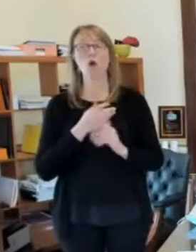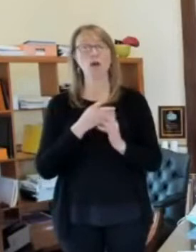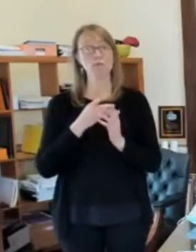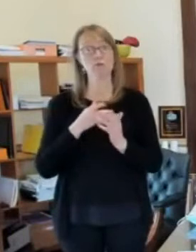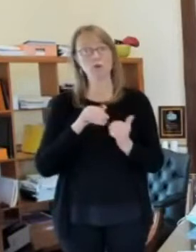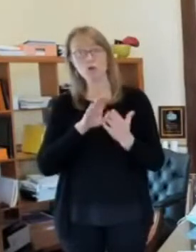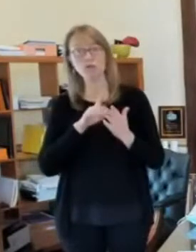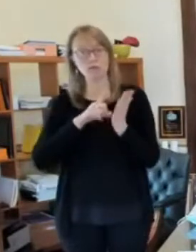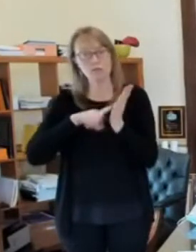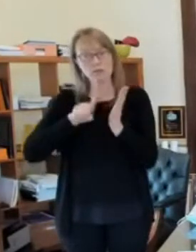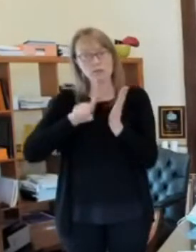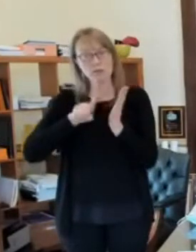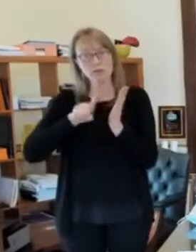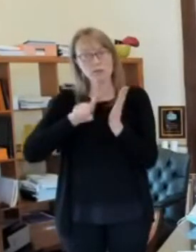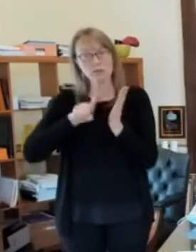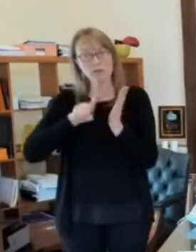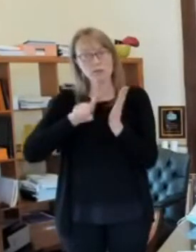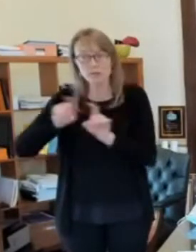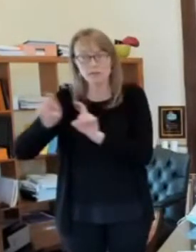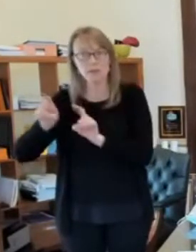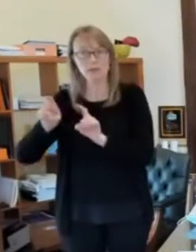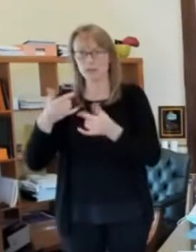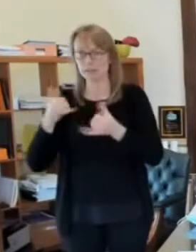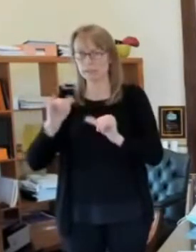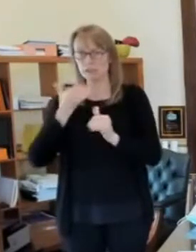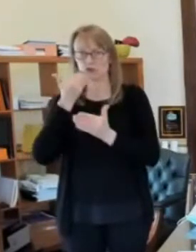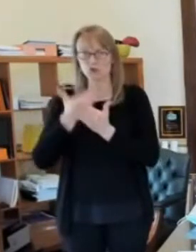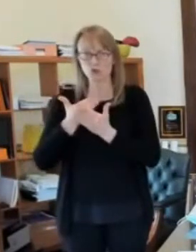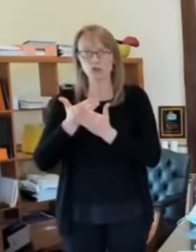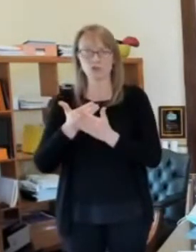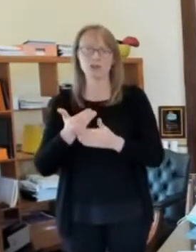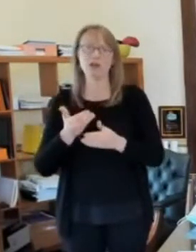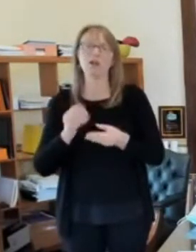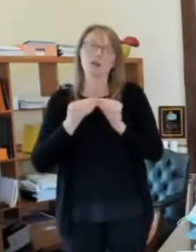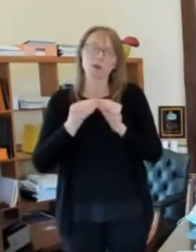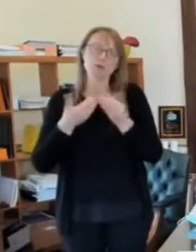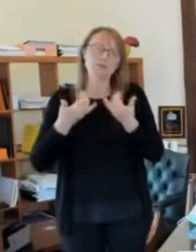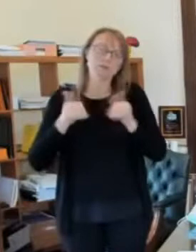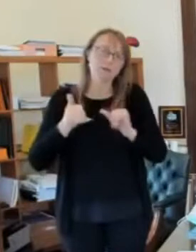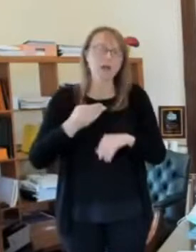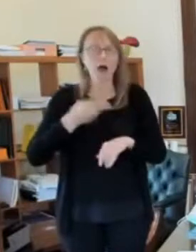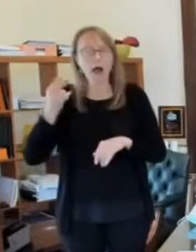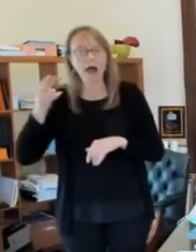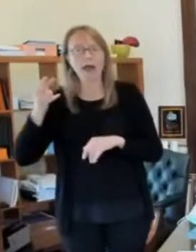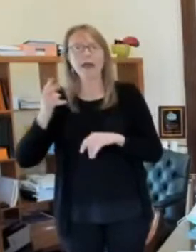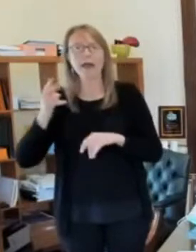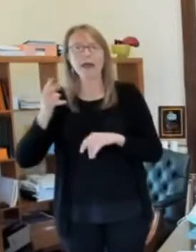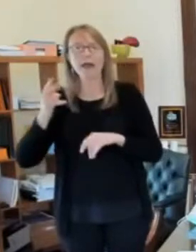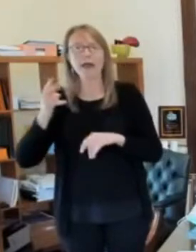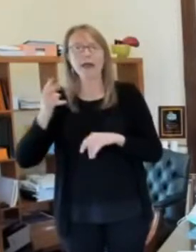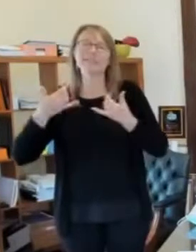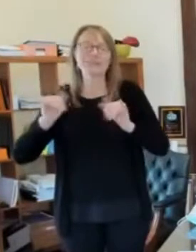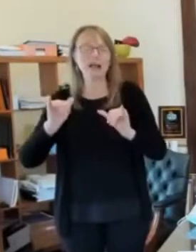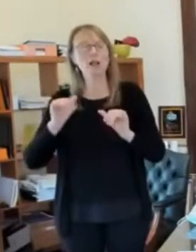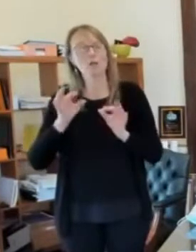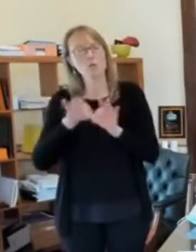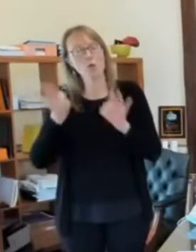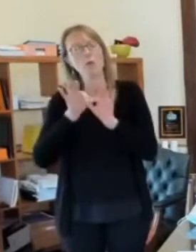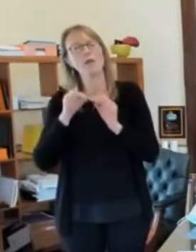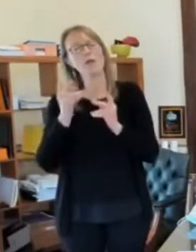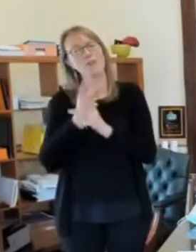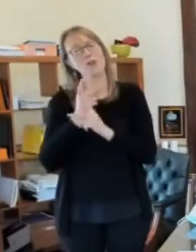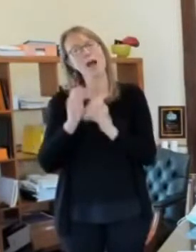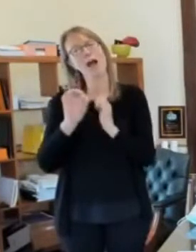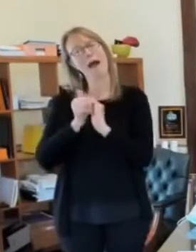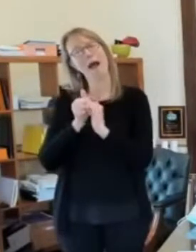so it's still, everything's still too high, but it's all relative. Now, talk about the number of people that are in